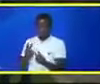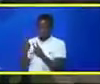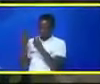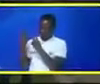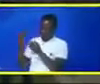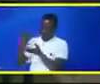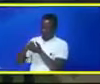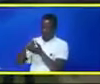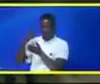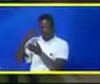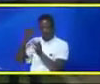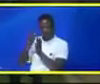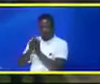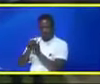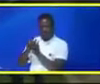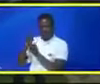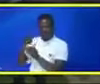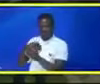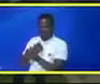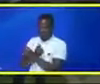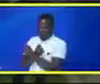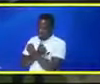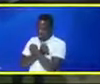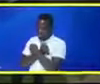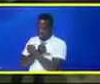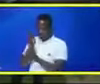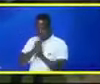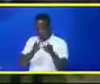of having a genuine passion for the lost.